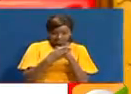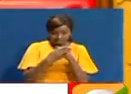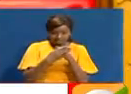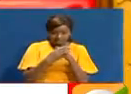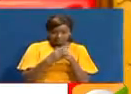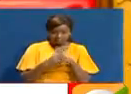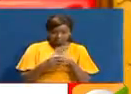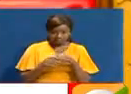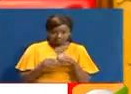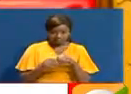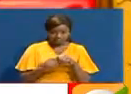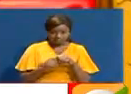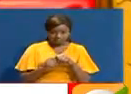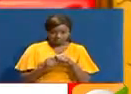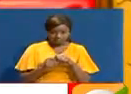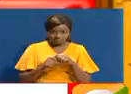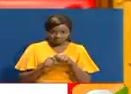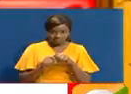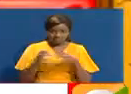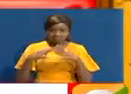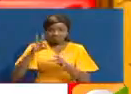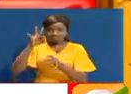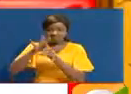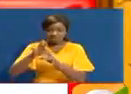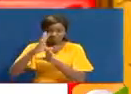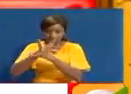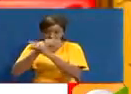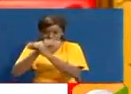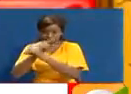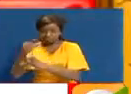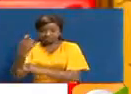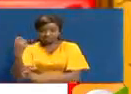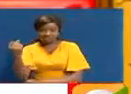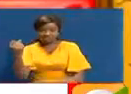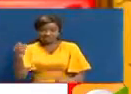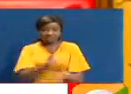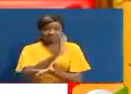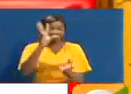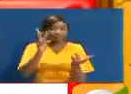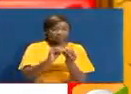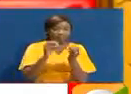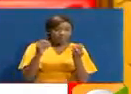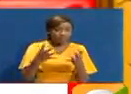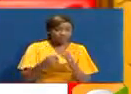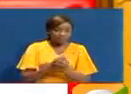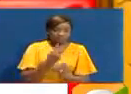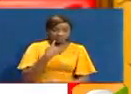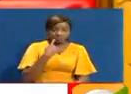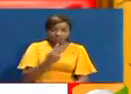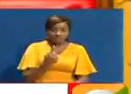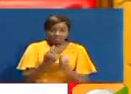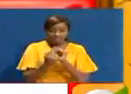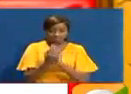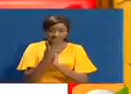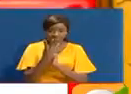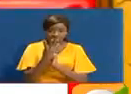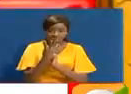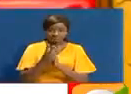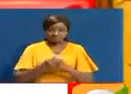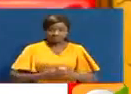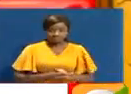And those who voted on Zoom are 5. So it brings the total to